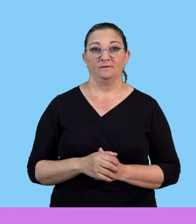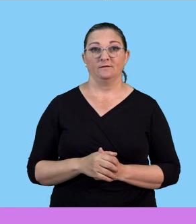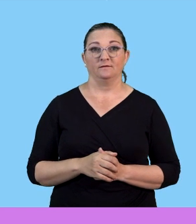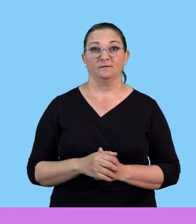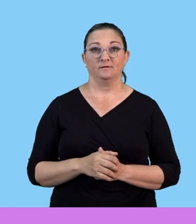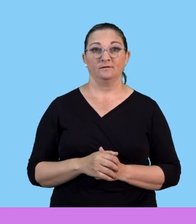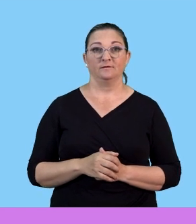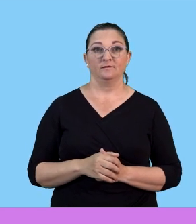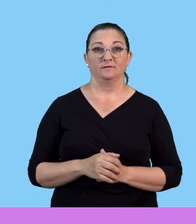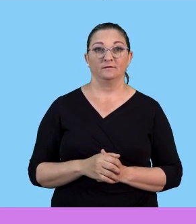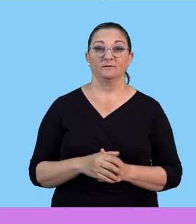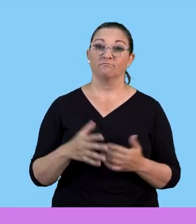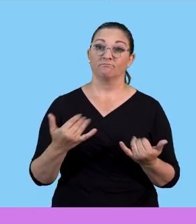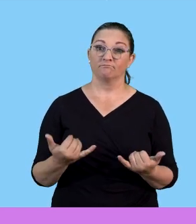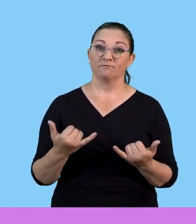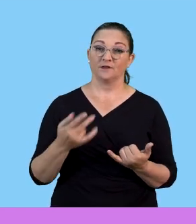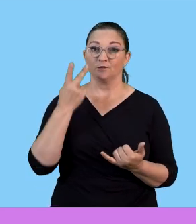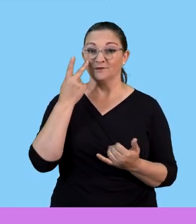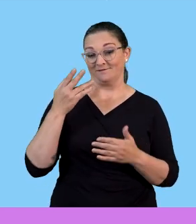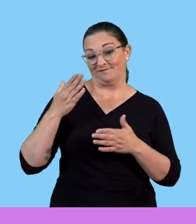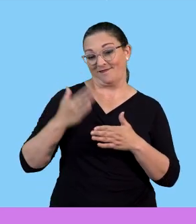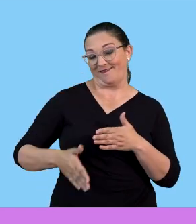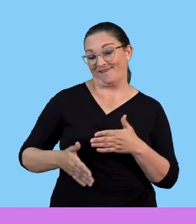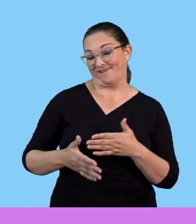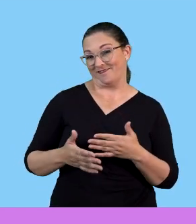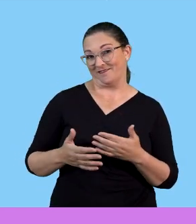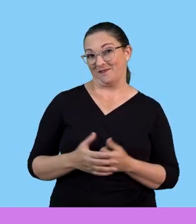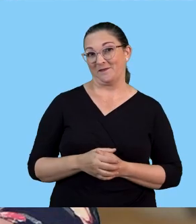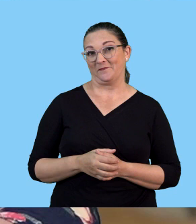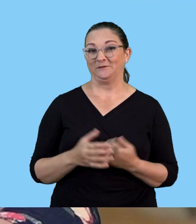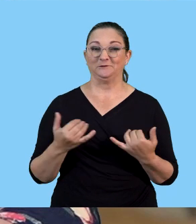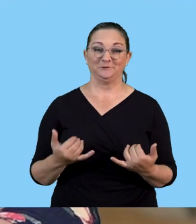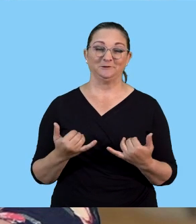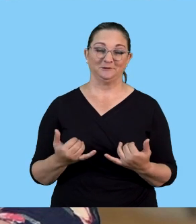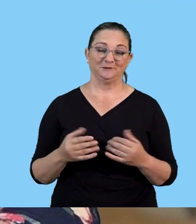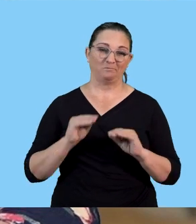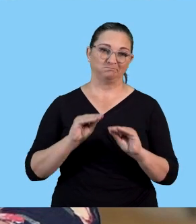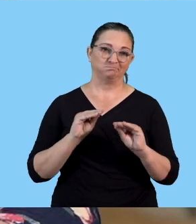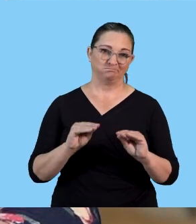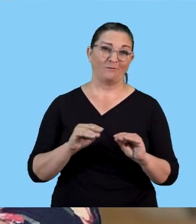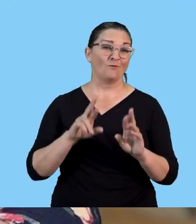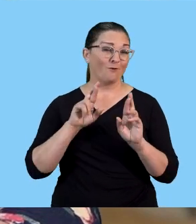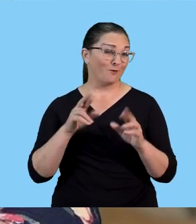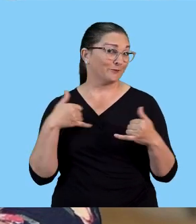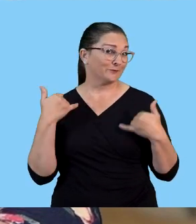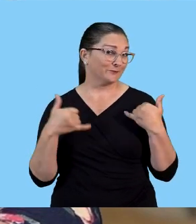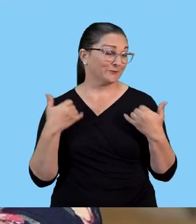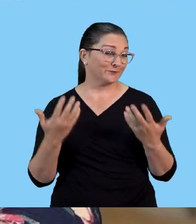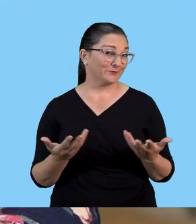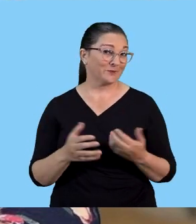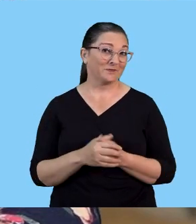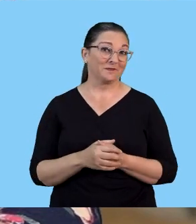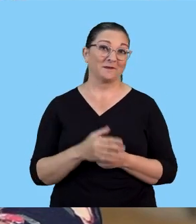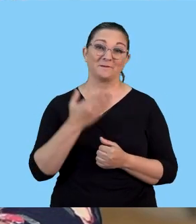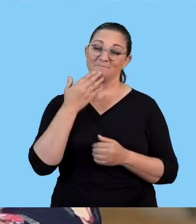0.25% interest. And that brings us at the end of